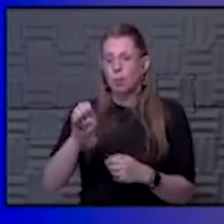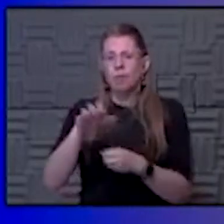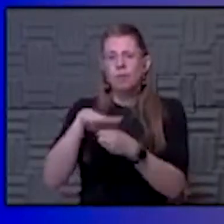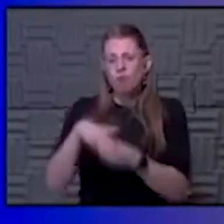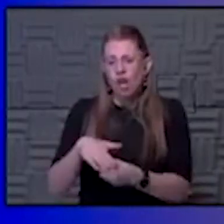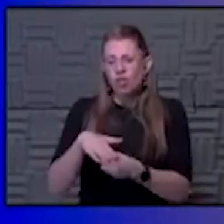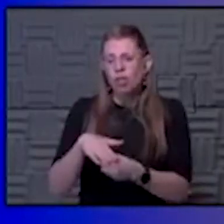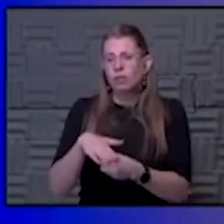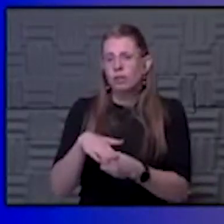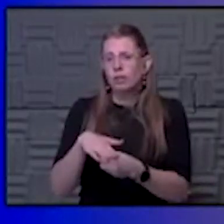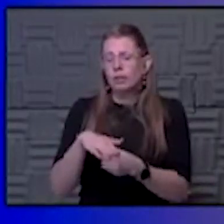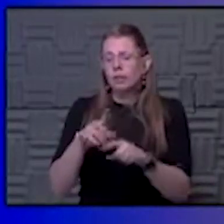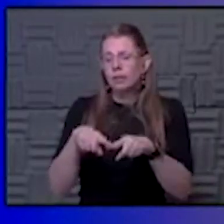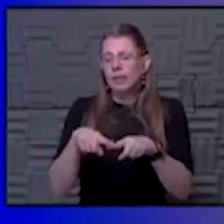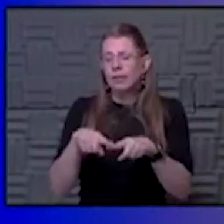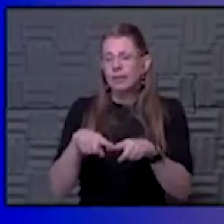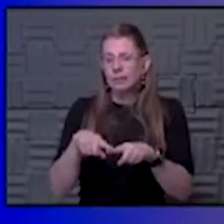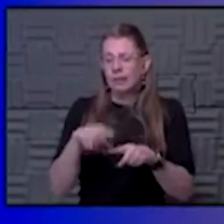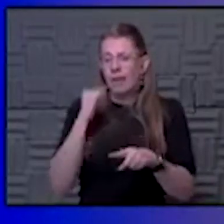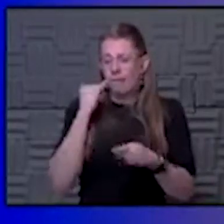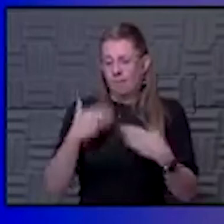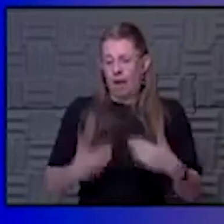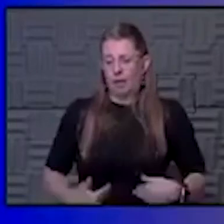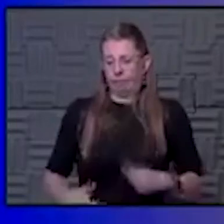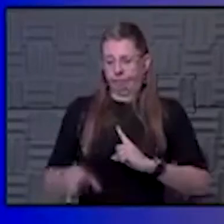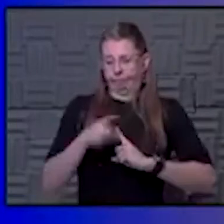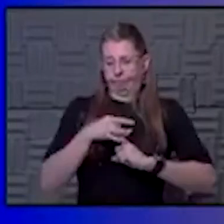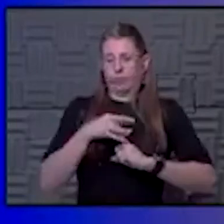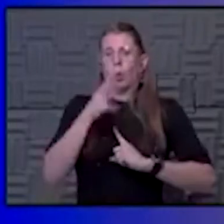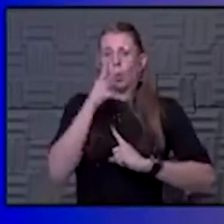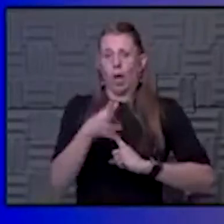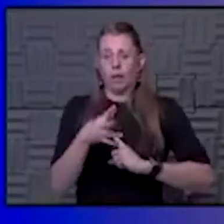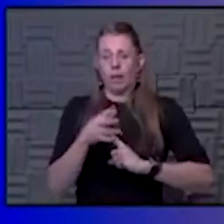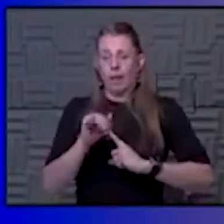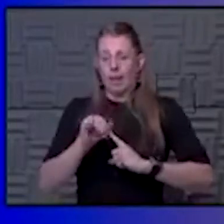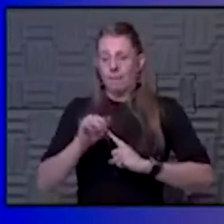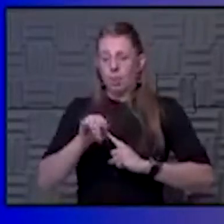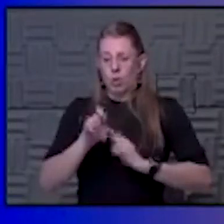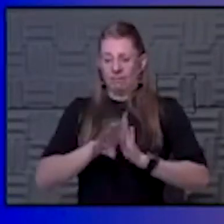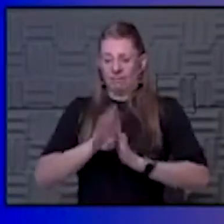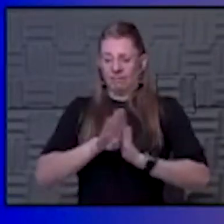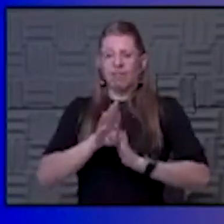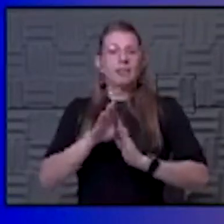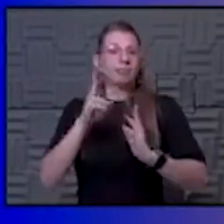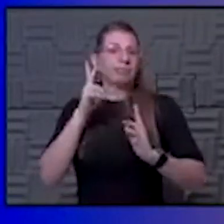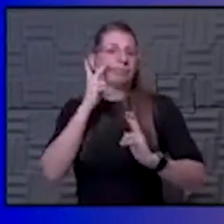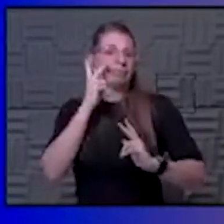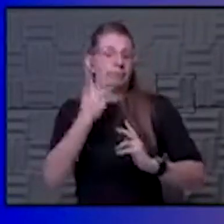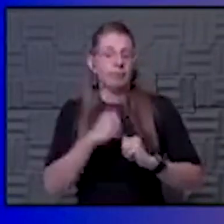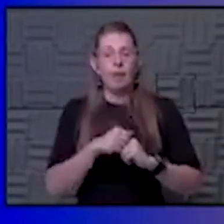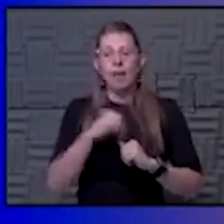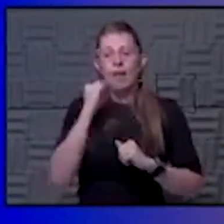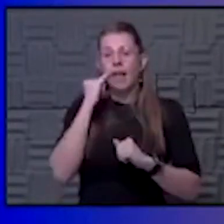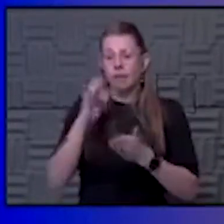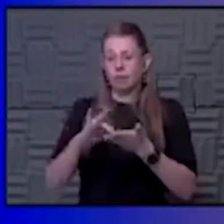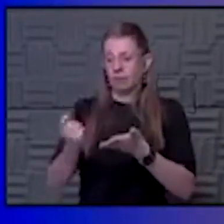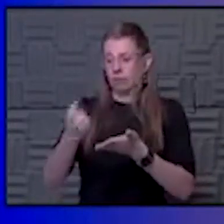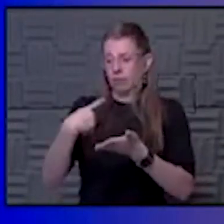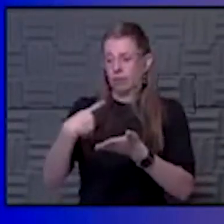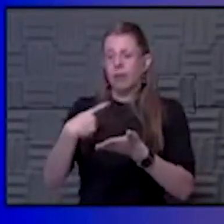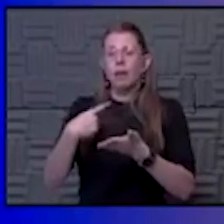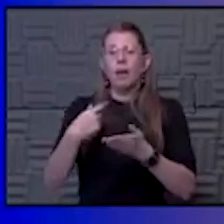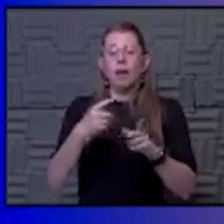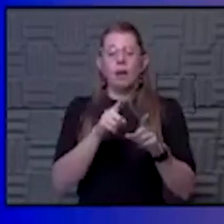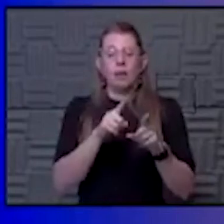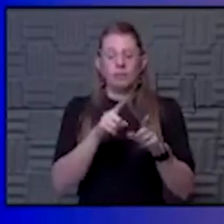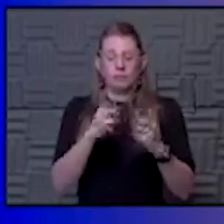on, will the vaccine take? Will you be able to get immunity from it? But if you are on those drugs, you probably have medical